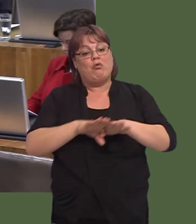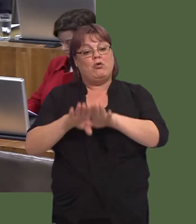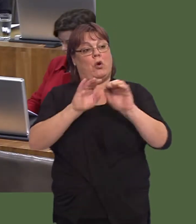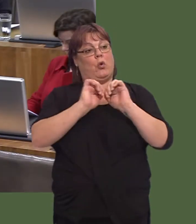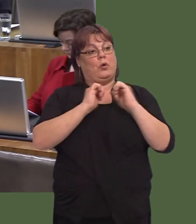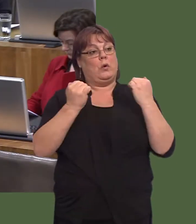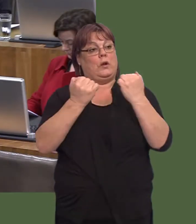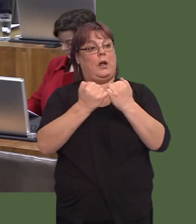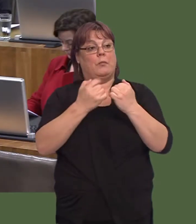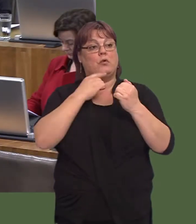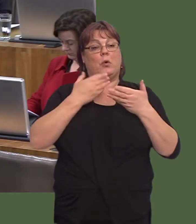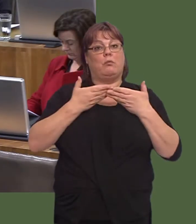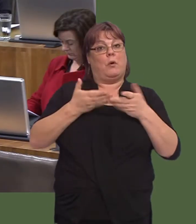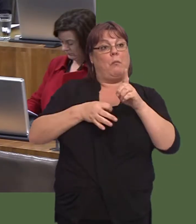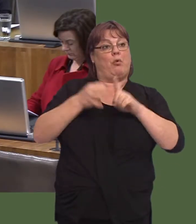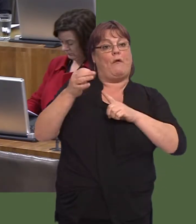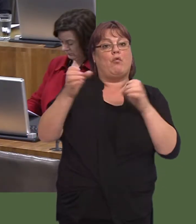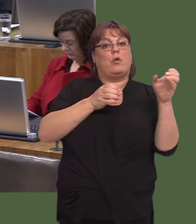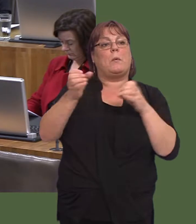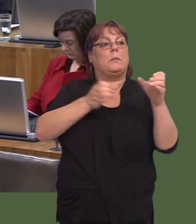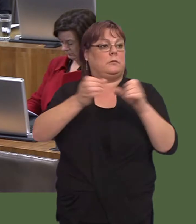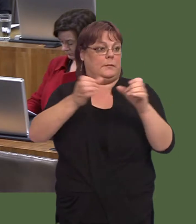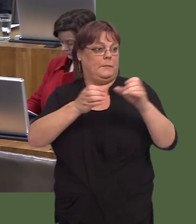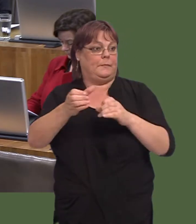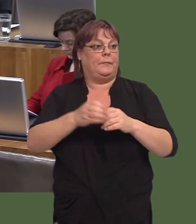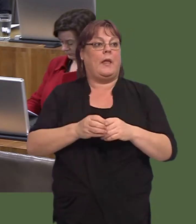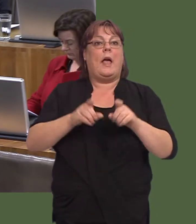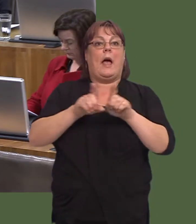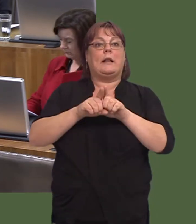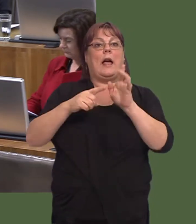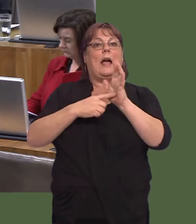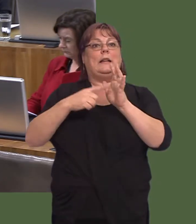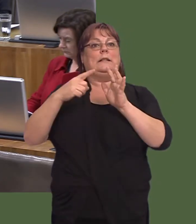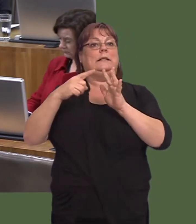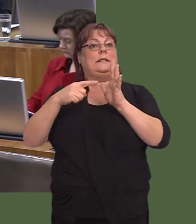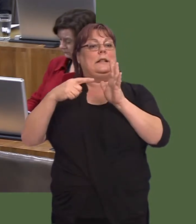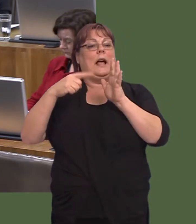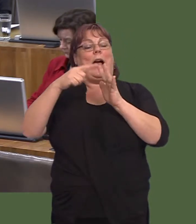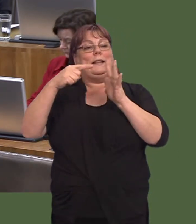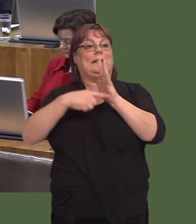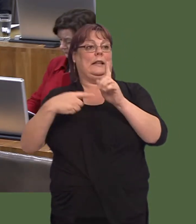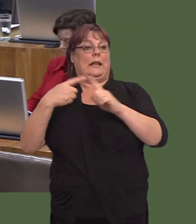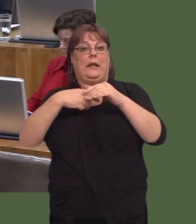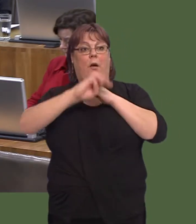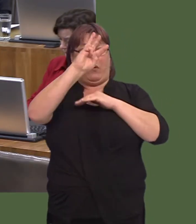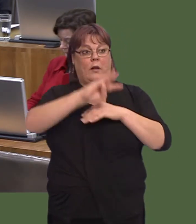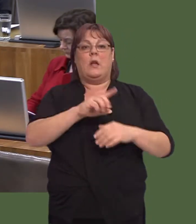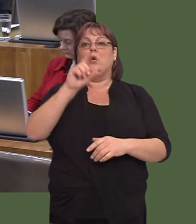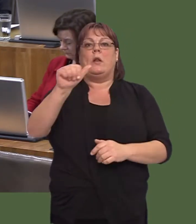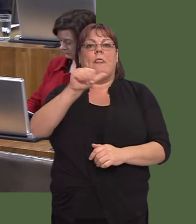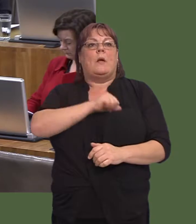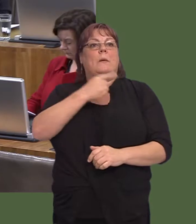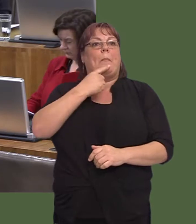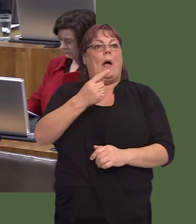actively promote a recruitment and retention offer to support recruitment to ITE in Wales. There's £20,000 available